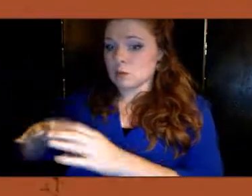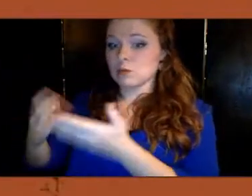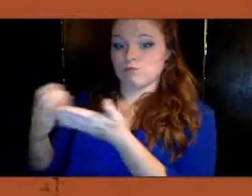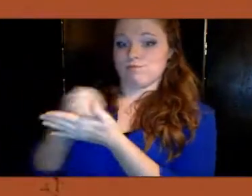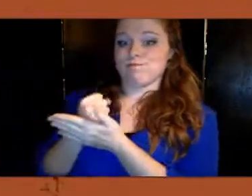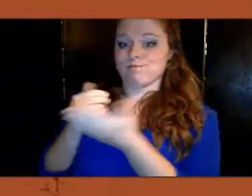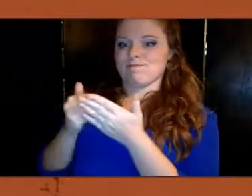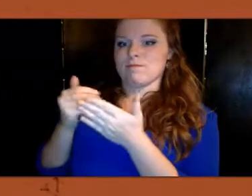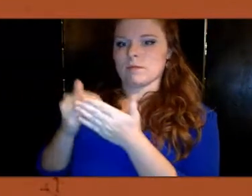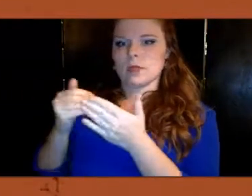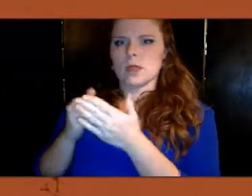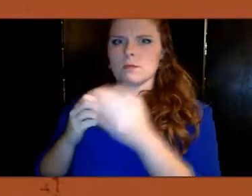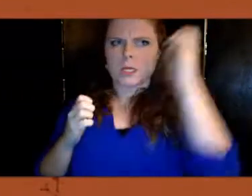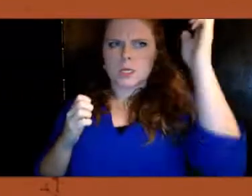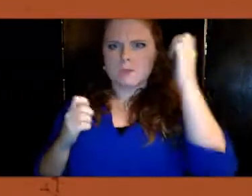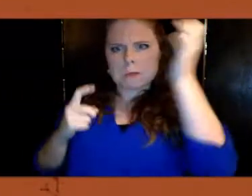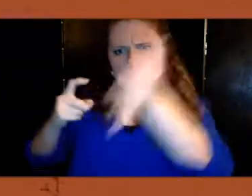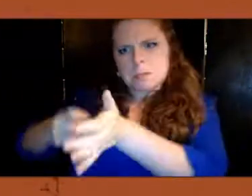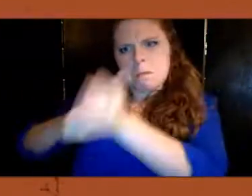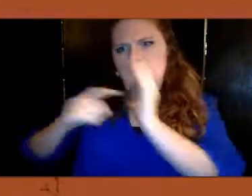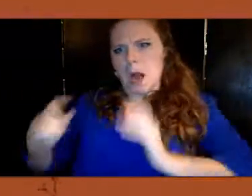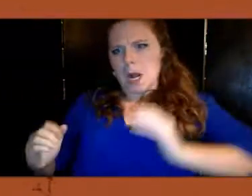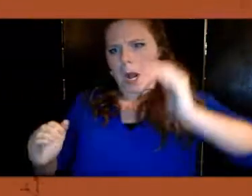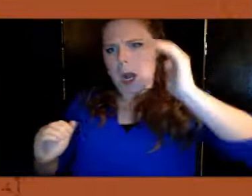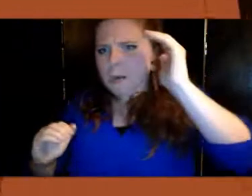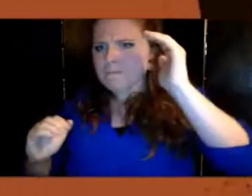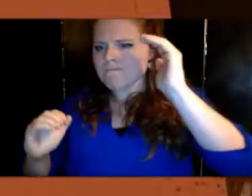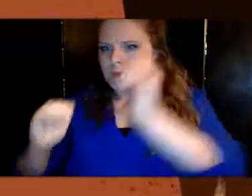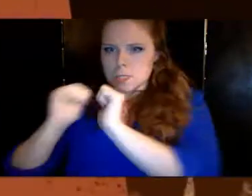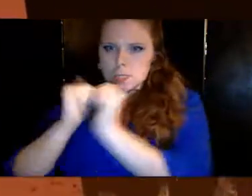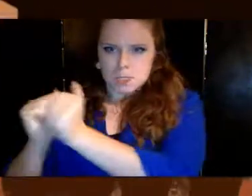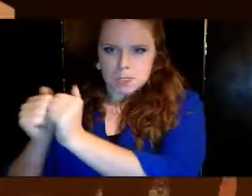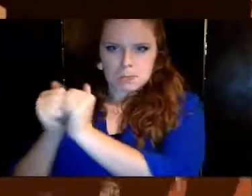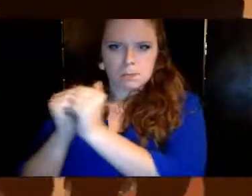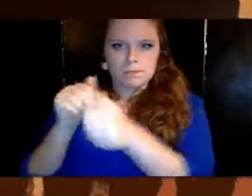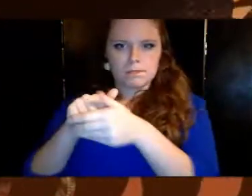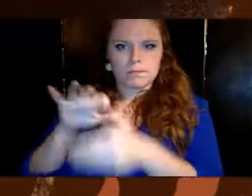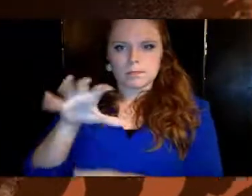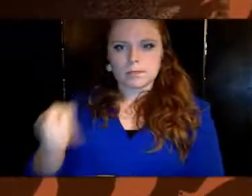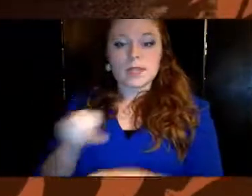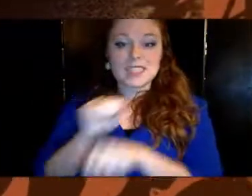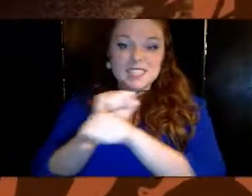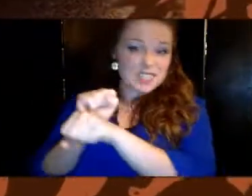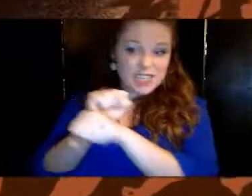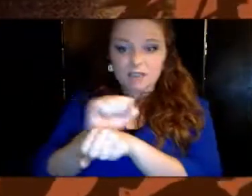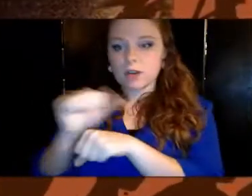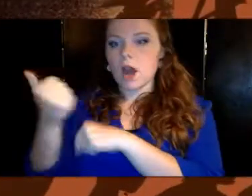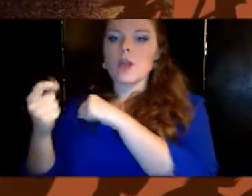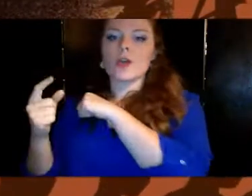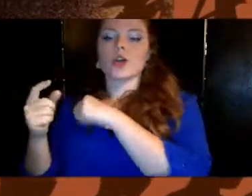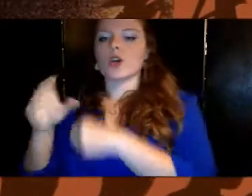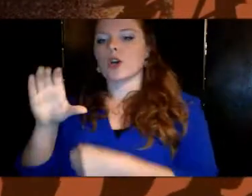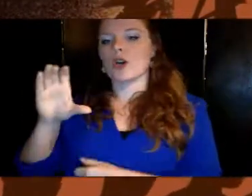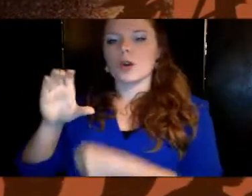trade, but meeting the Europeans' massive demand created intense competition. Slavery replaced other criminal sentences,